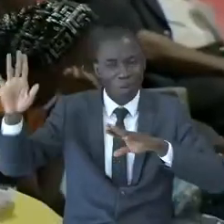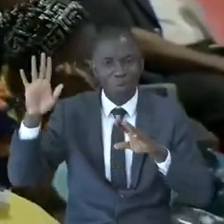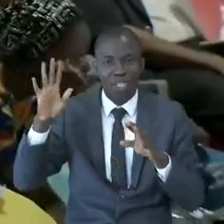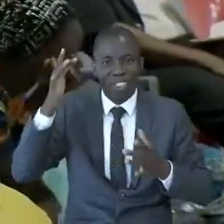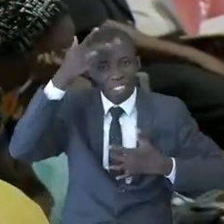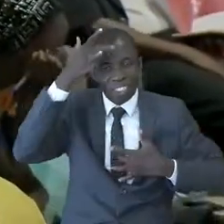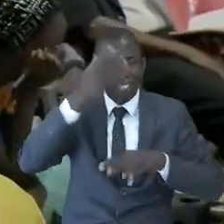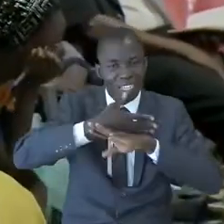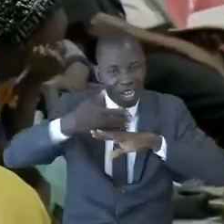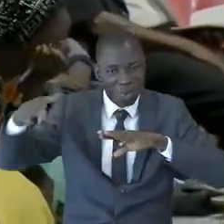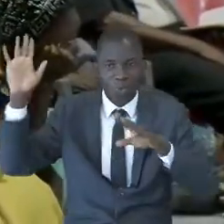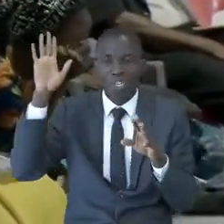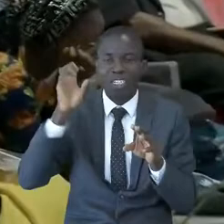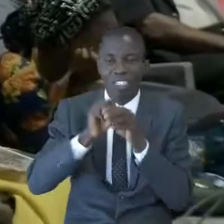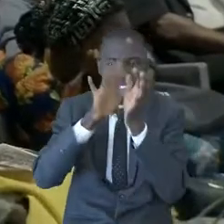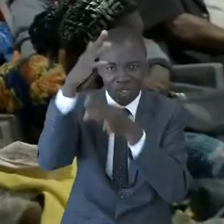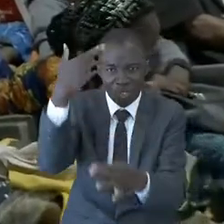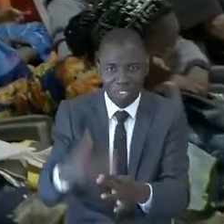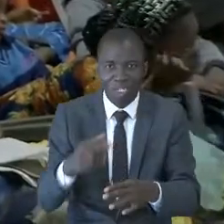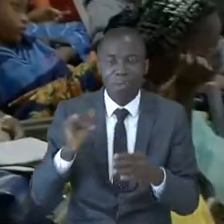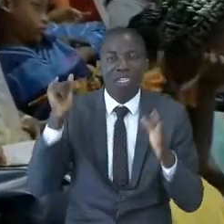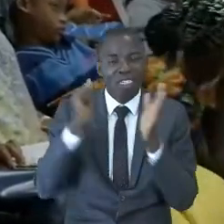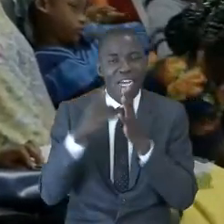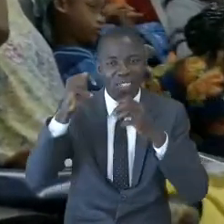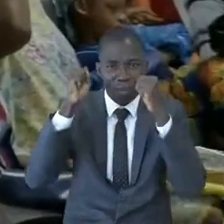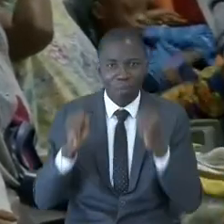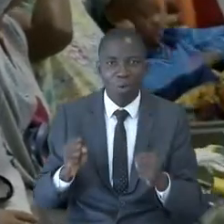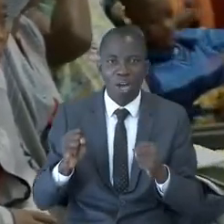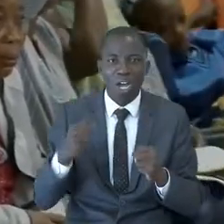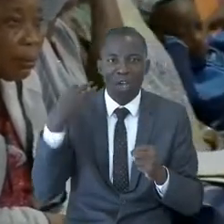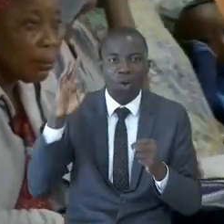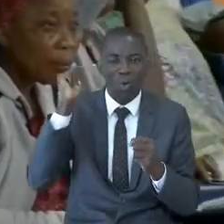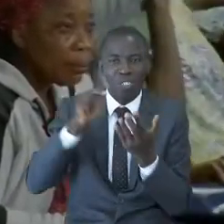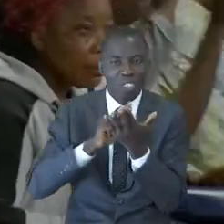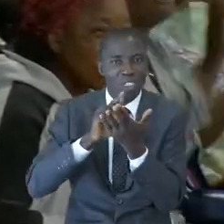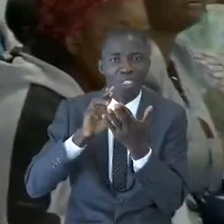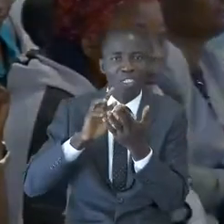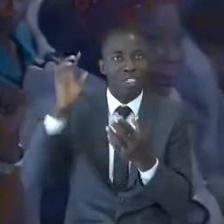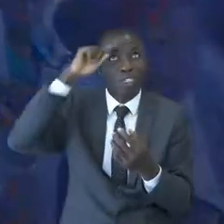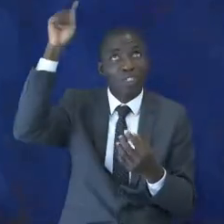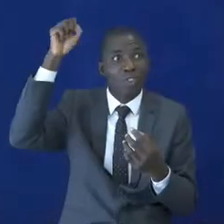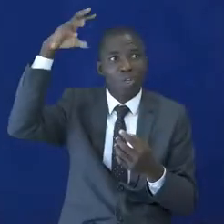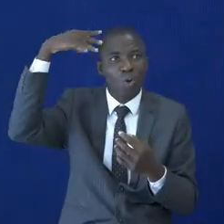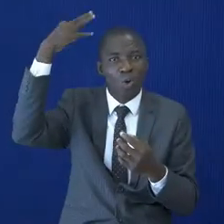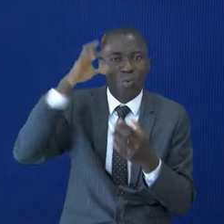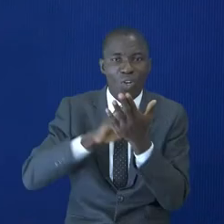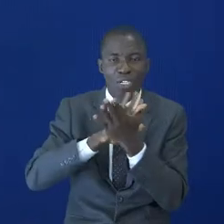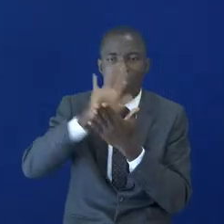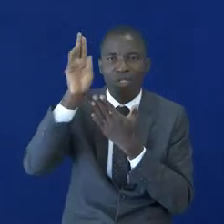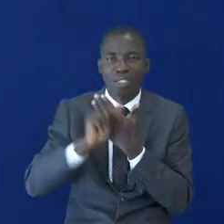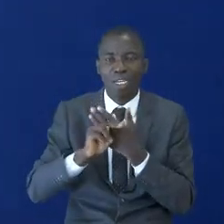infirmity away, that the power of the Son of Righteousness will arise